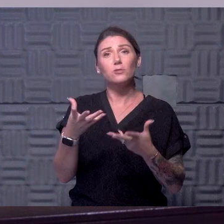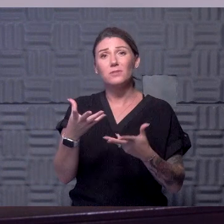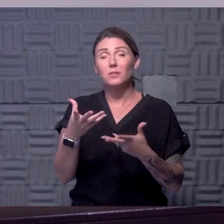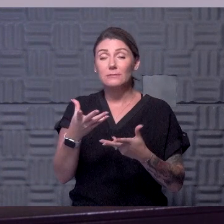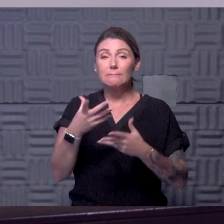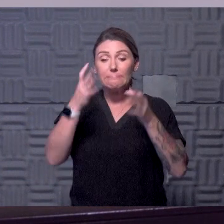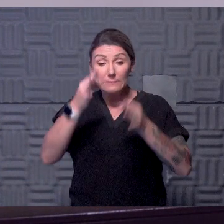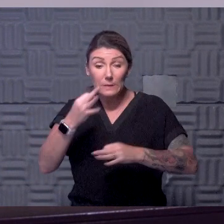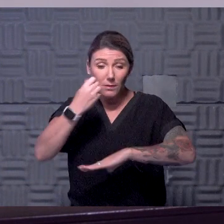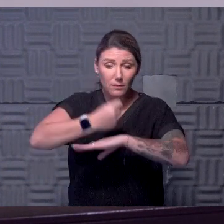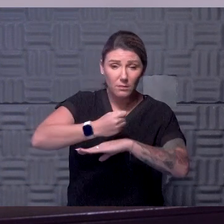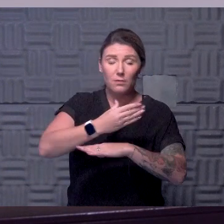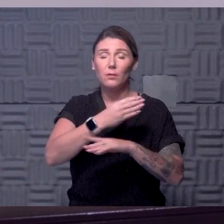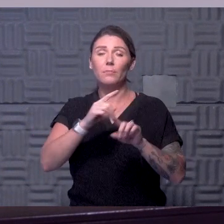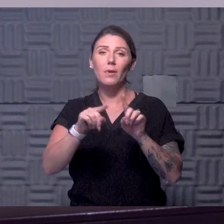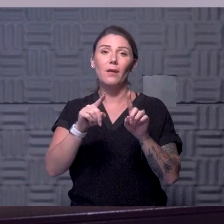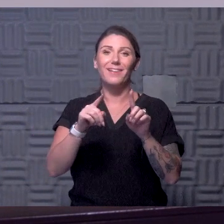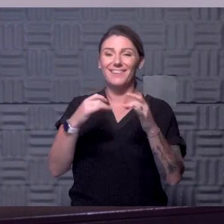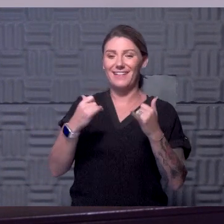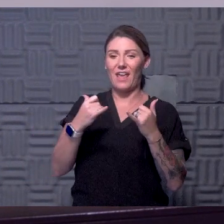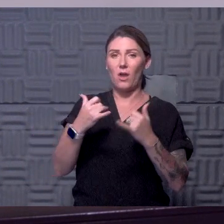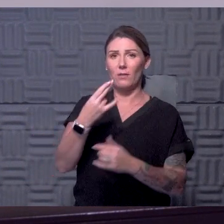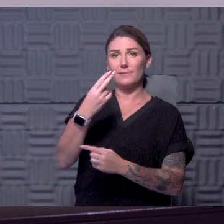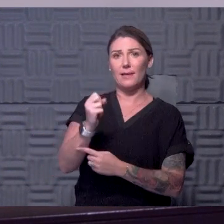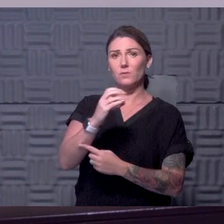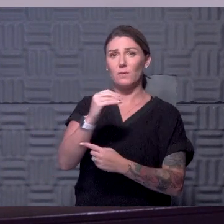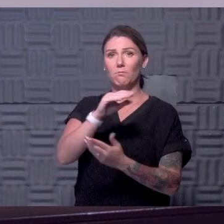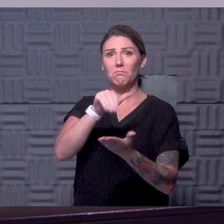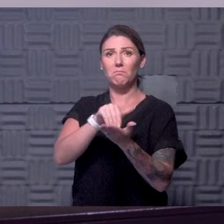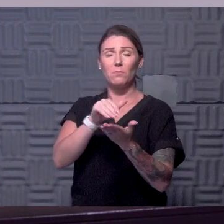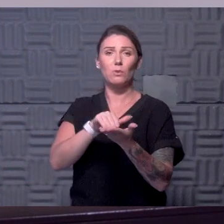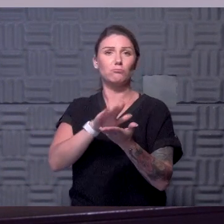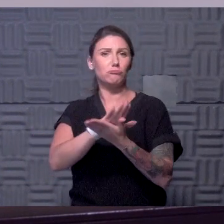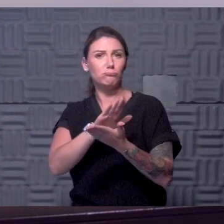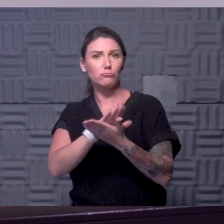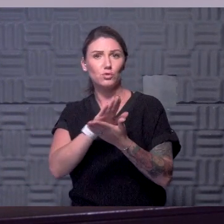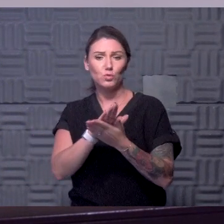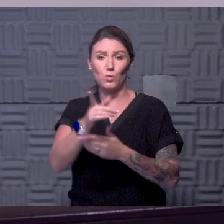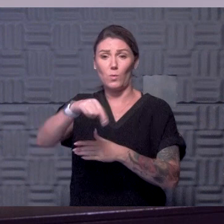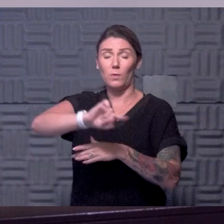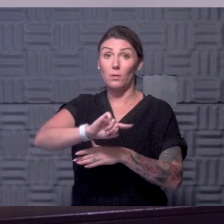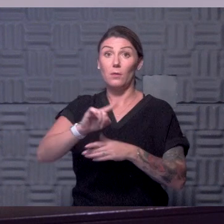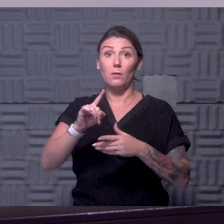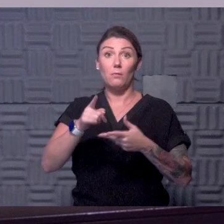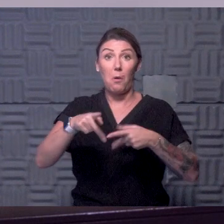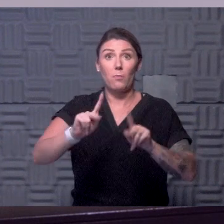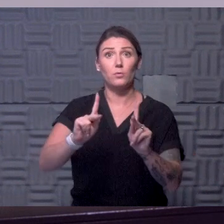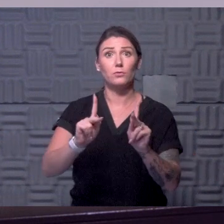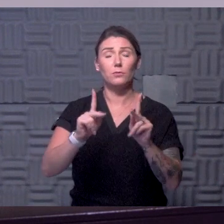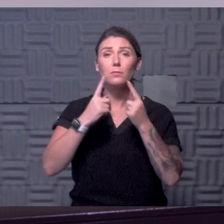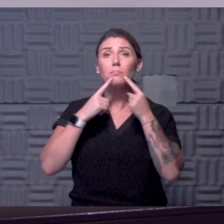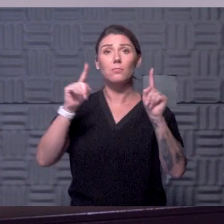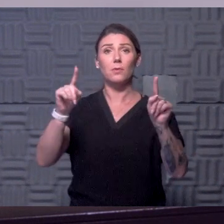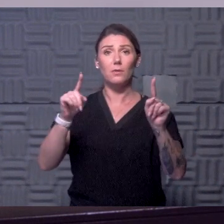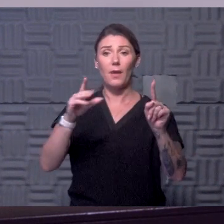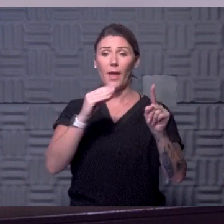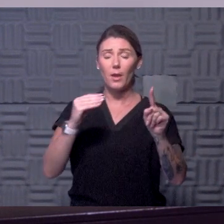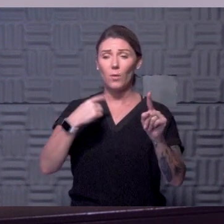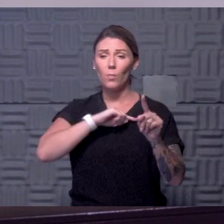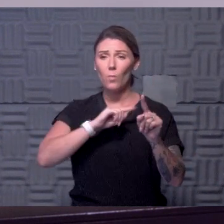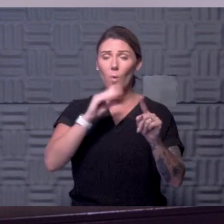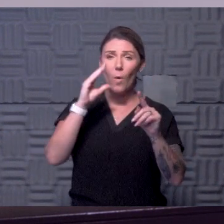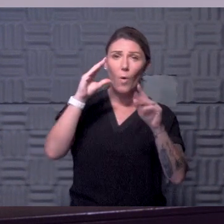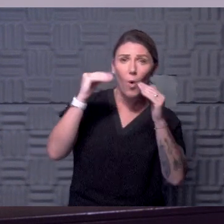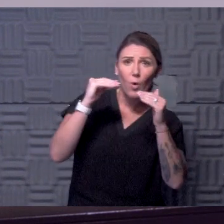the high school and middle school's chance to shine. And I'm really hoping that we at the lower levels of youth activity can prove